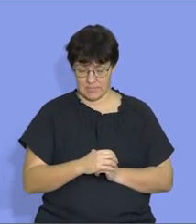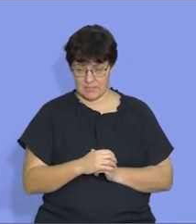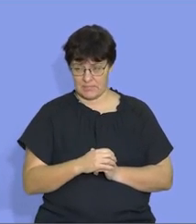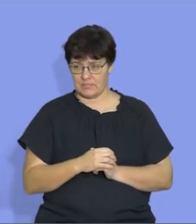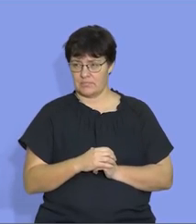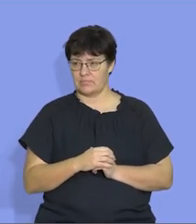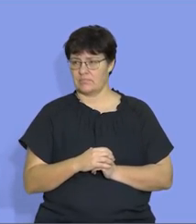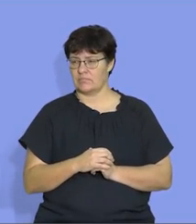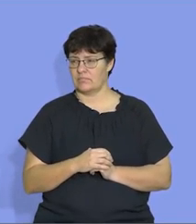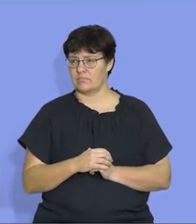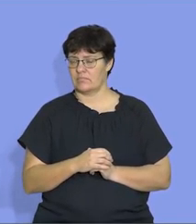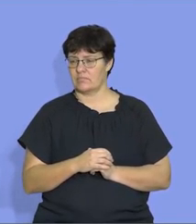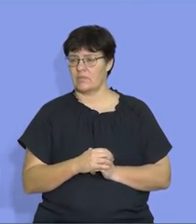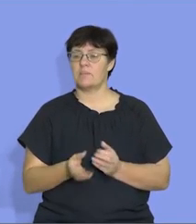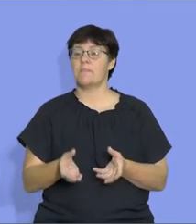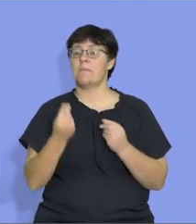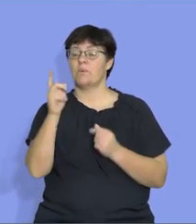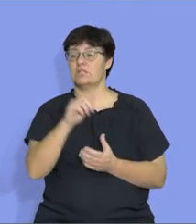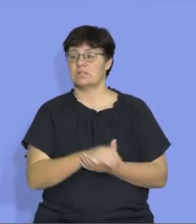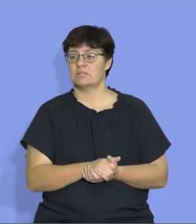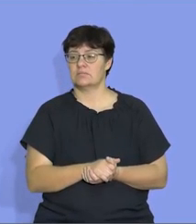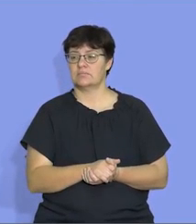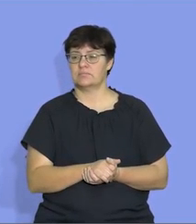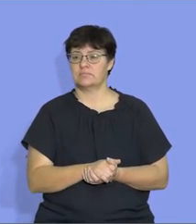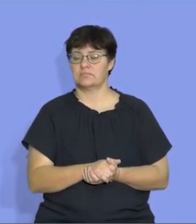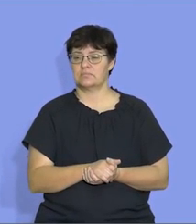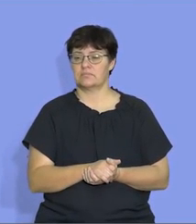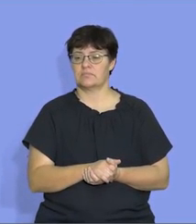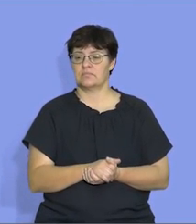calculator, what do we get? We have